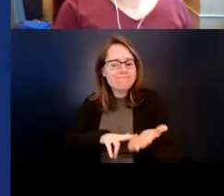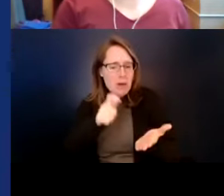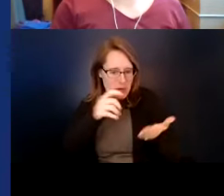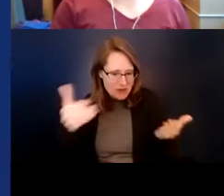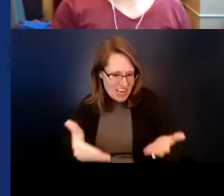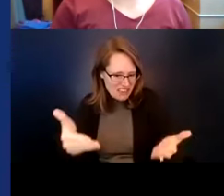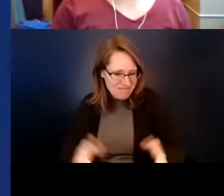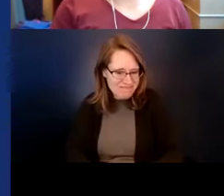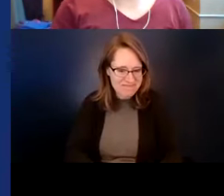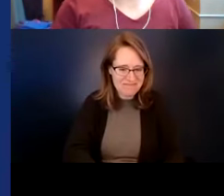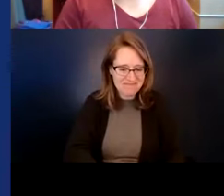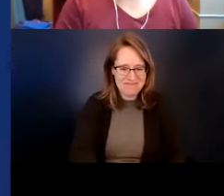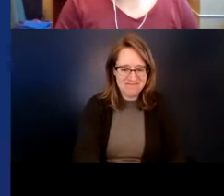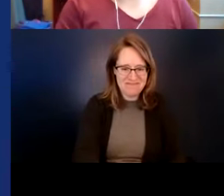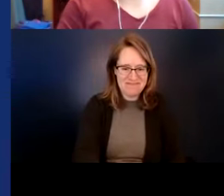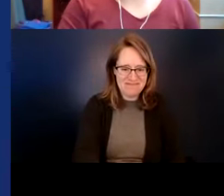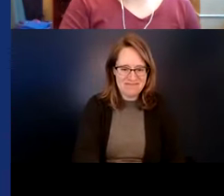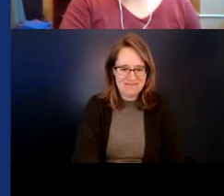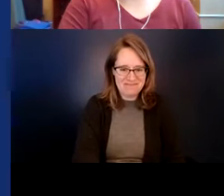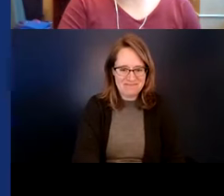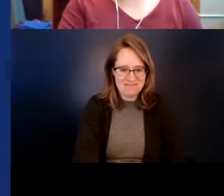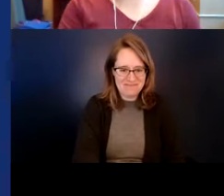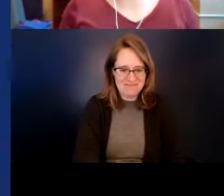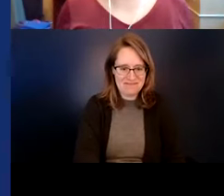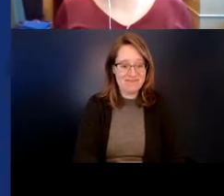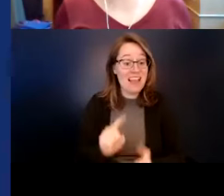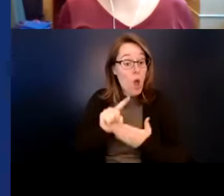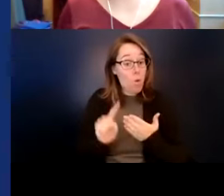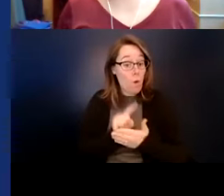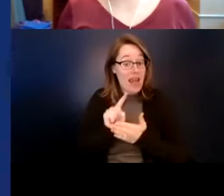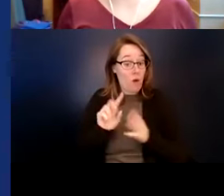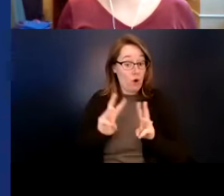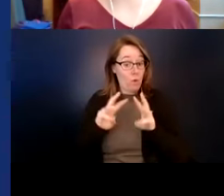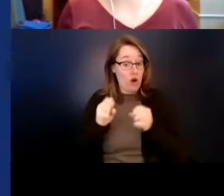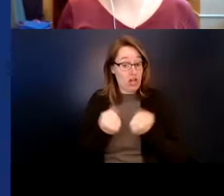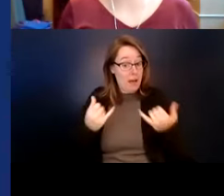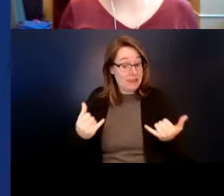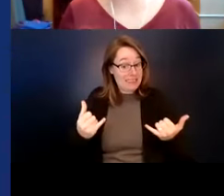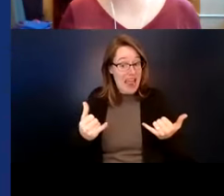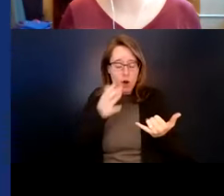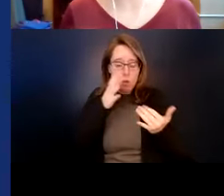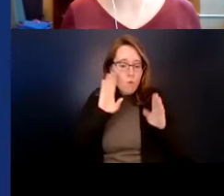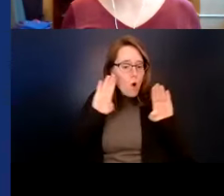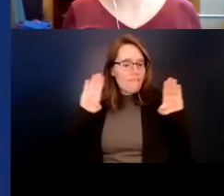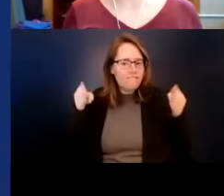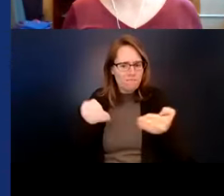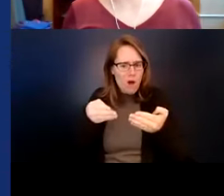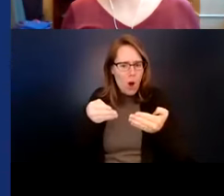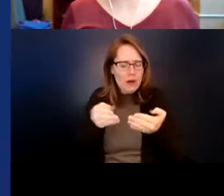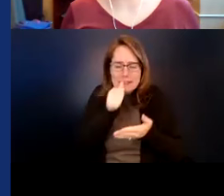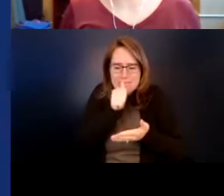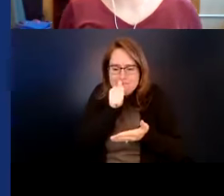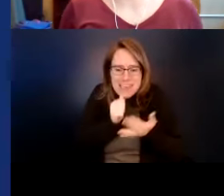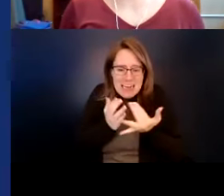today. And in this 1 hour workshop, we're going to focus on getting through the dark, short days